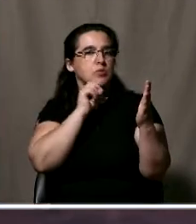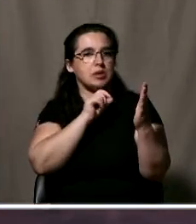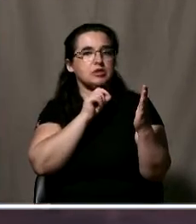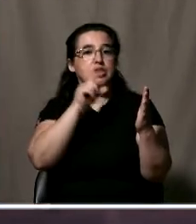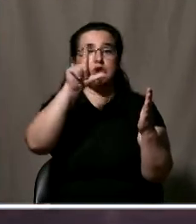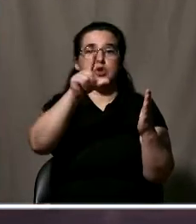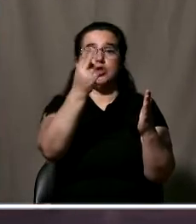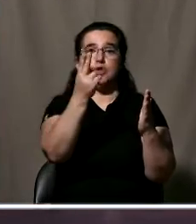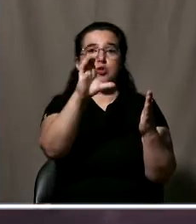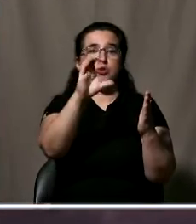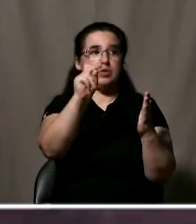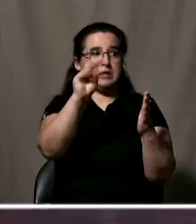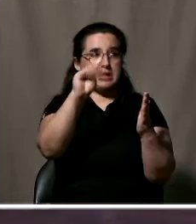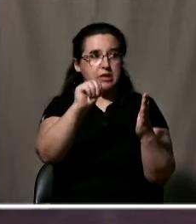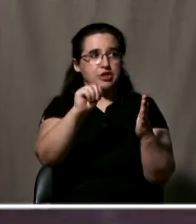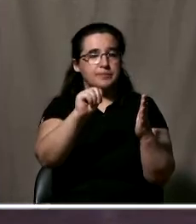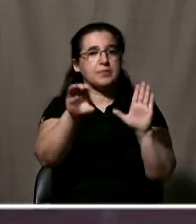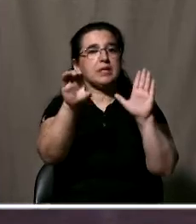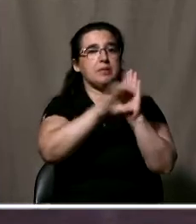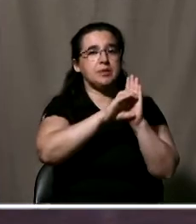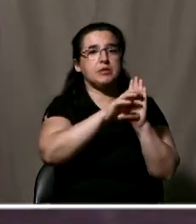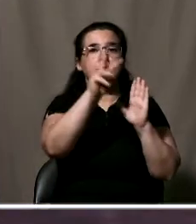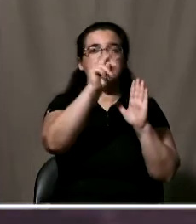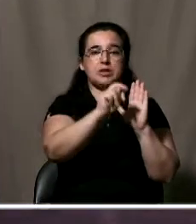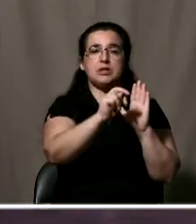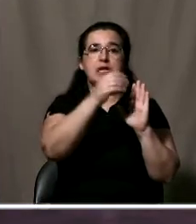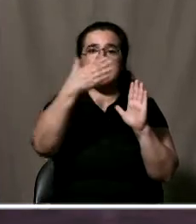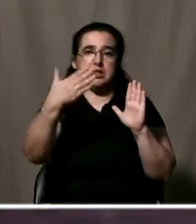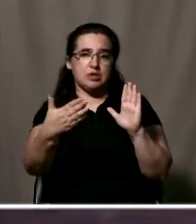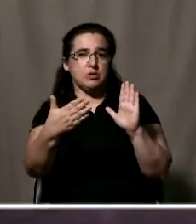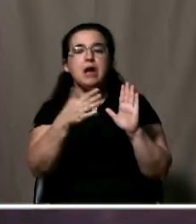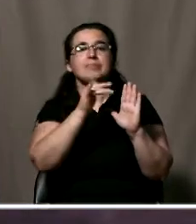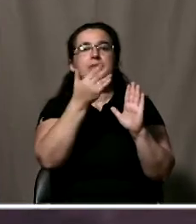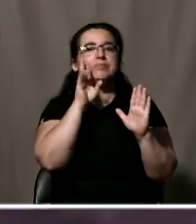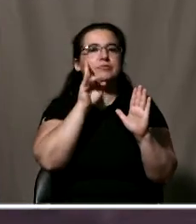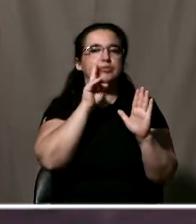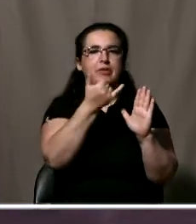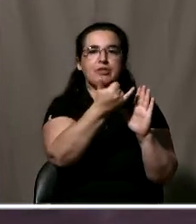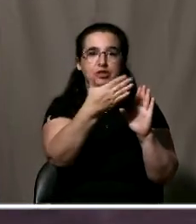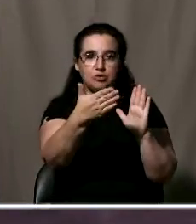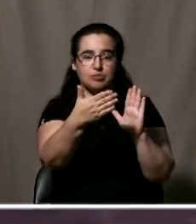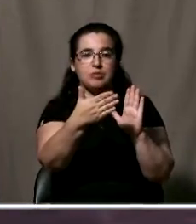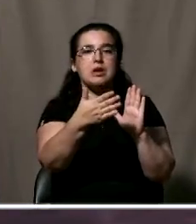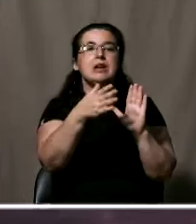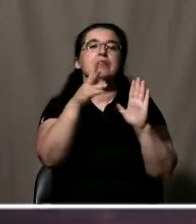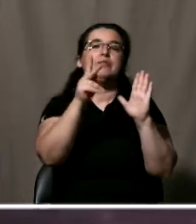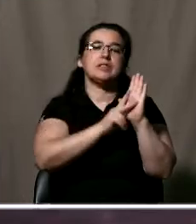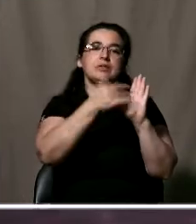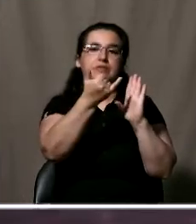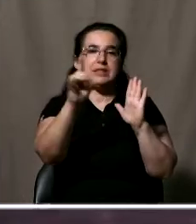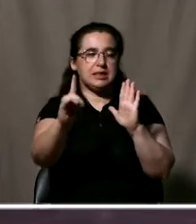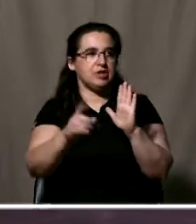de Lucas. Luke 21 and verse 26. Lucas 21, versículo 26. The Bible talks about